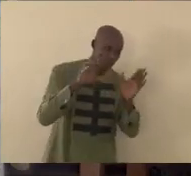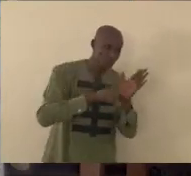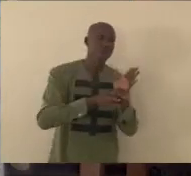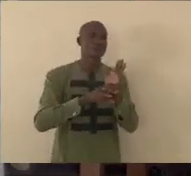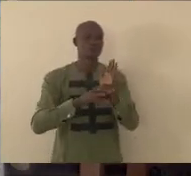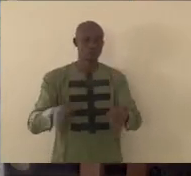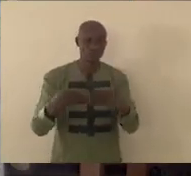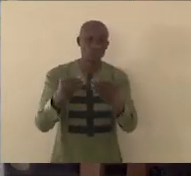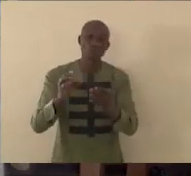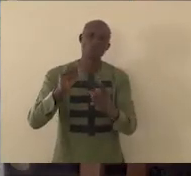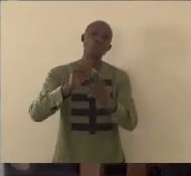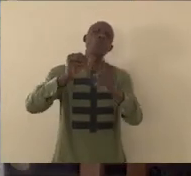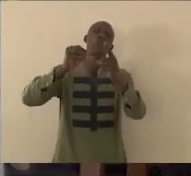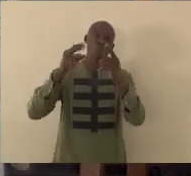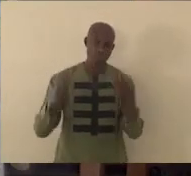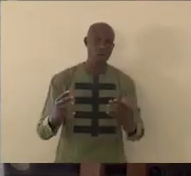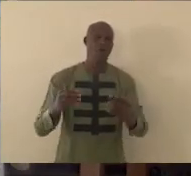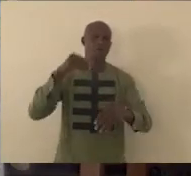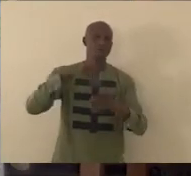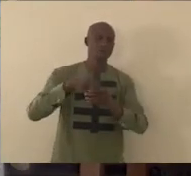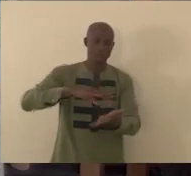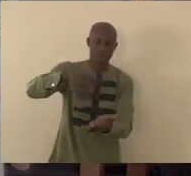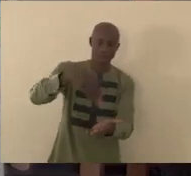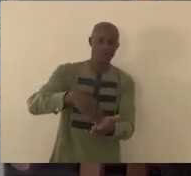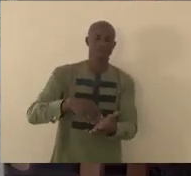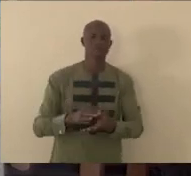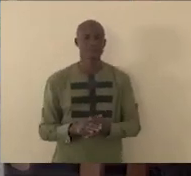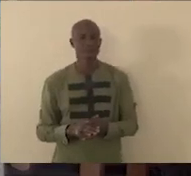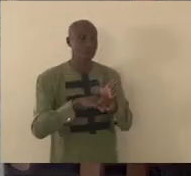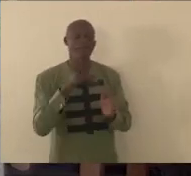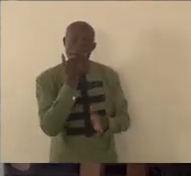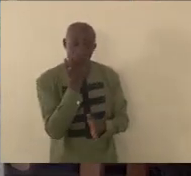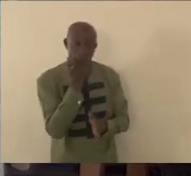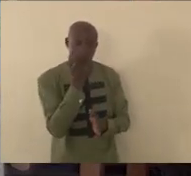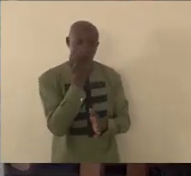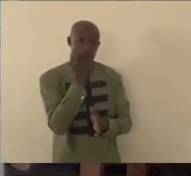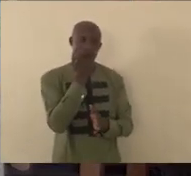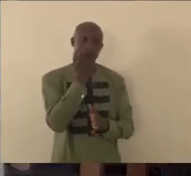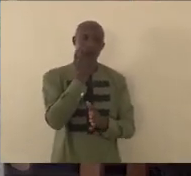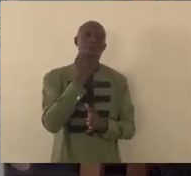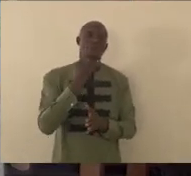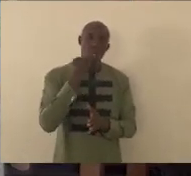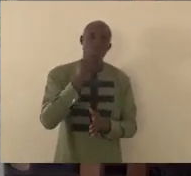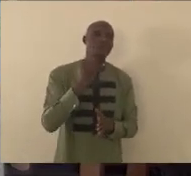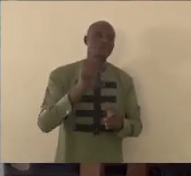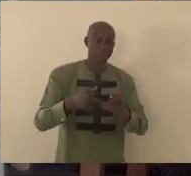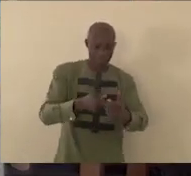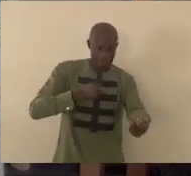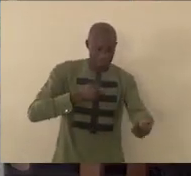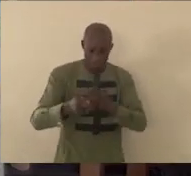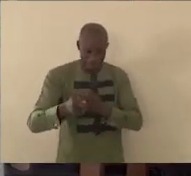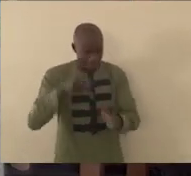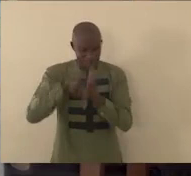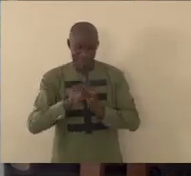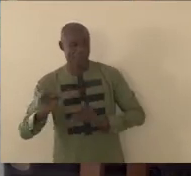have vested too much power in the center and emasculating the federating units. This constitutional blunder is tearing us apart